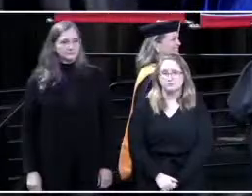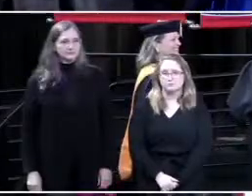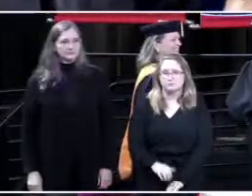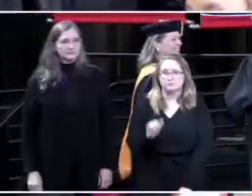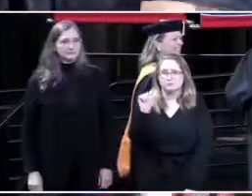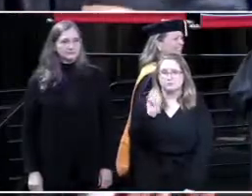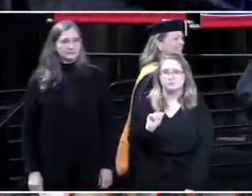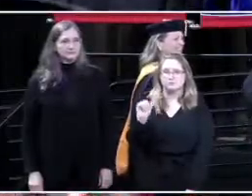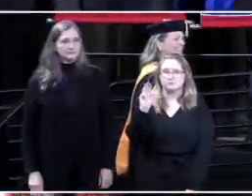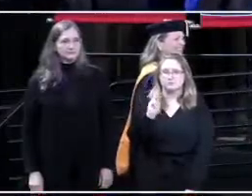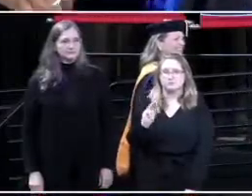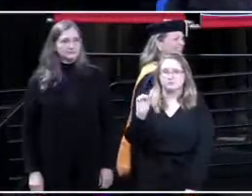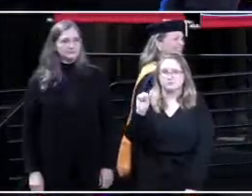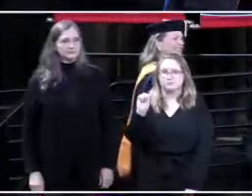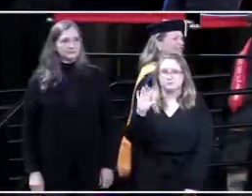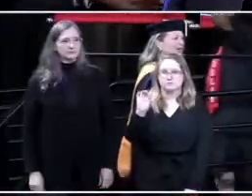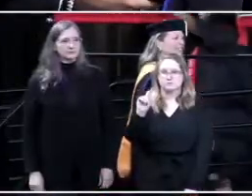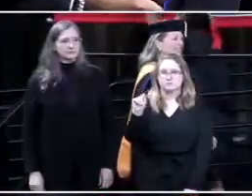Emil Mayana Scott.